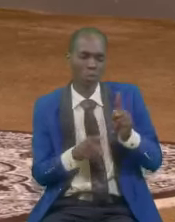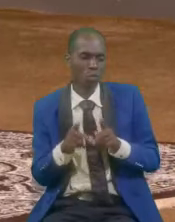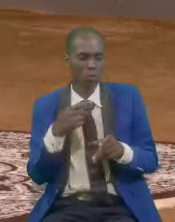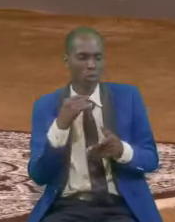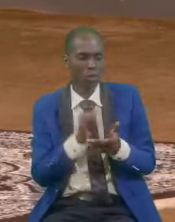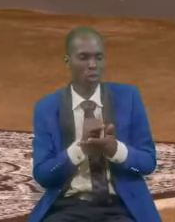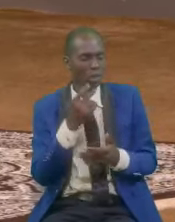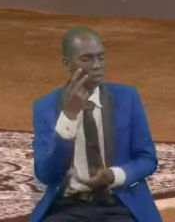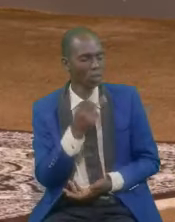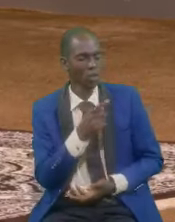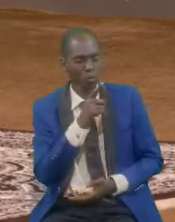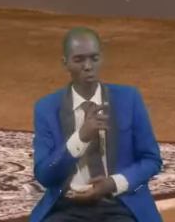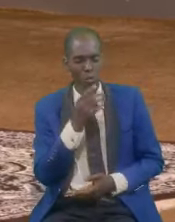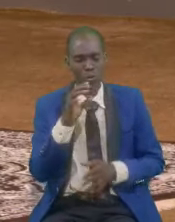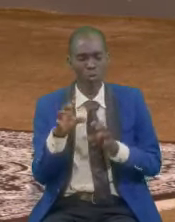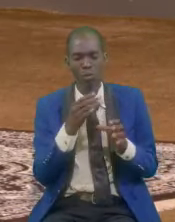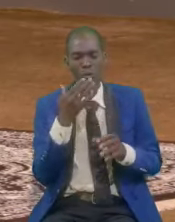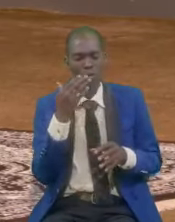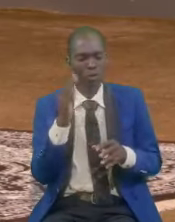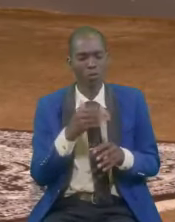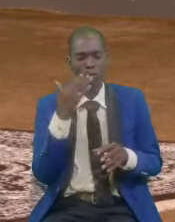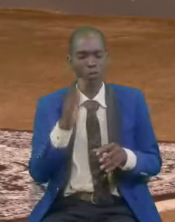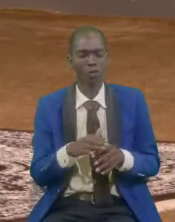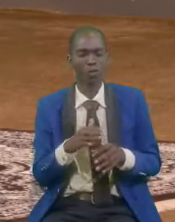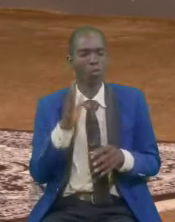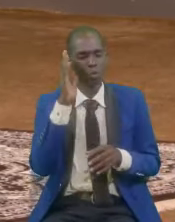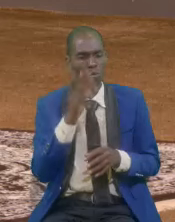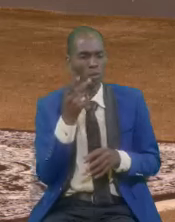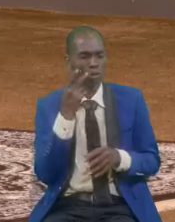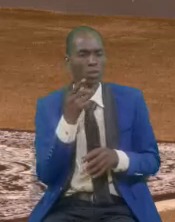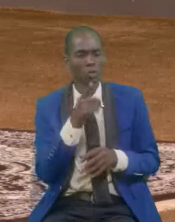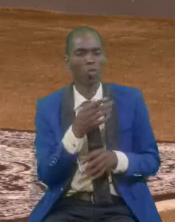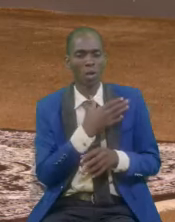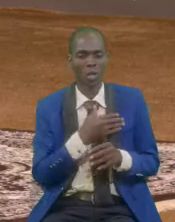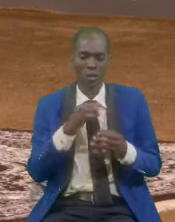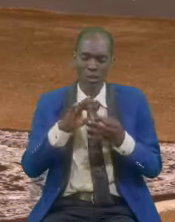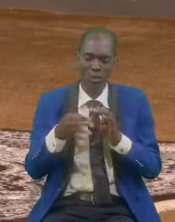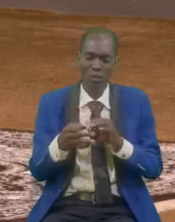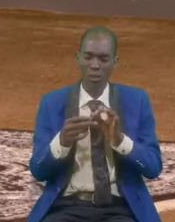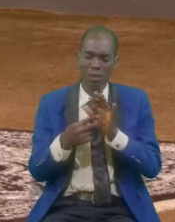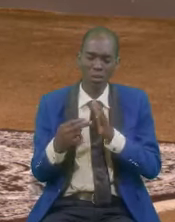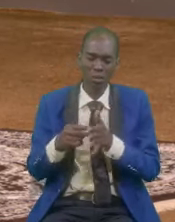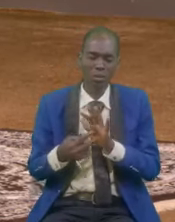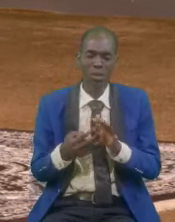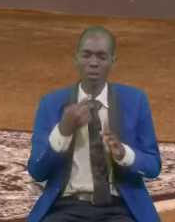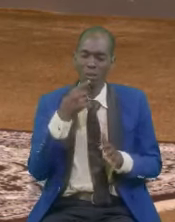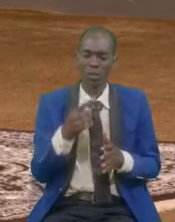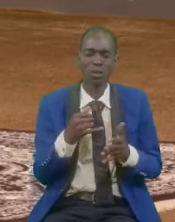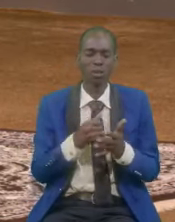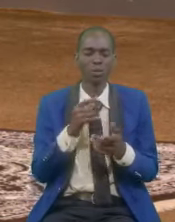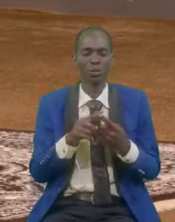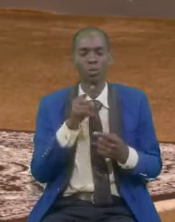will interpret it to be evil. The people who hear of your action will judge